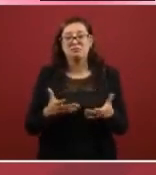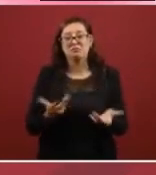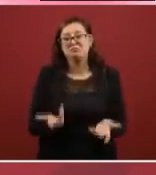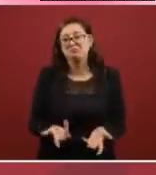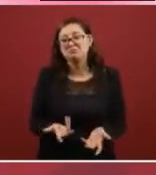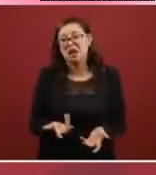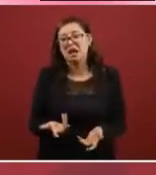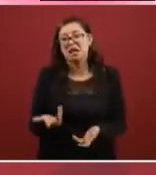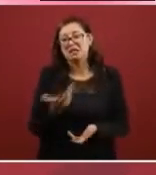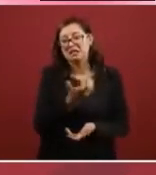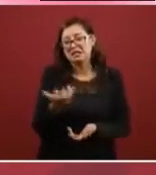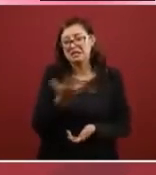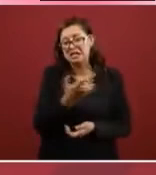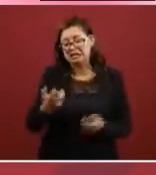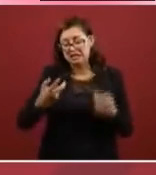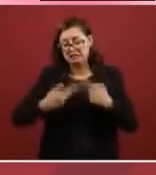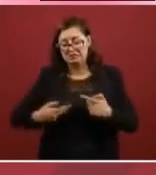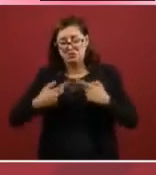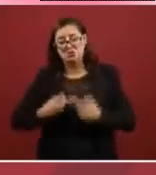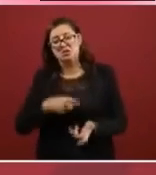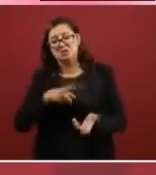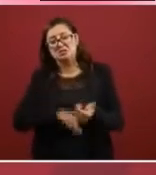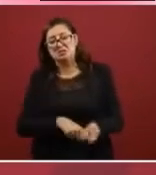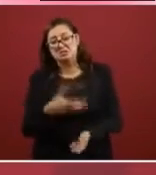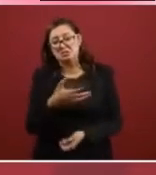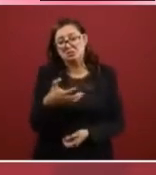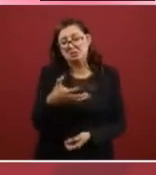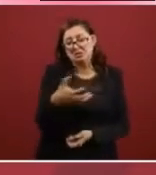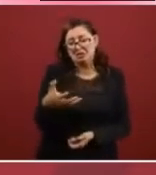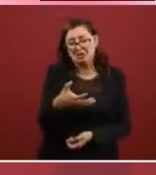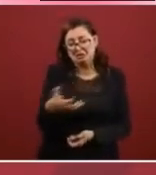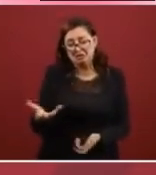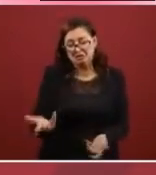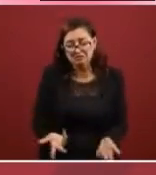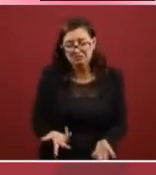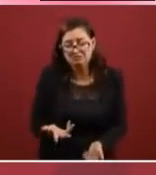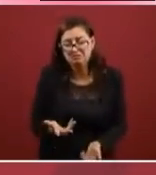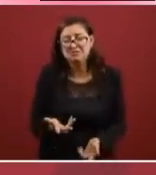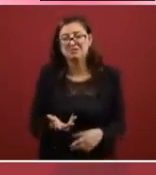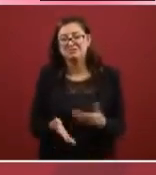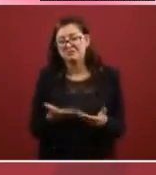de 500 has less than 500,000 inhabitants. Es